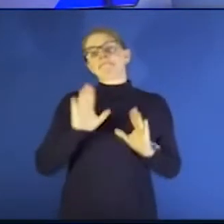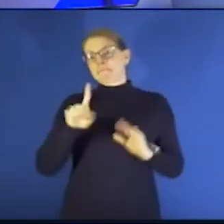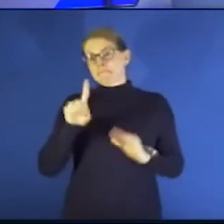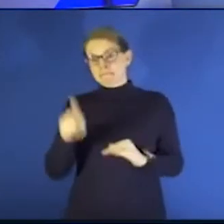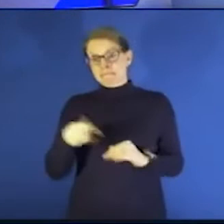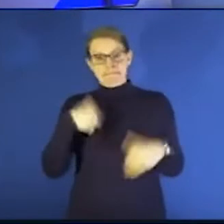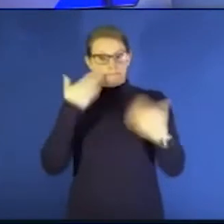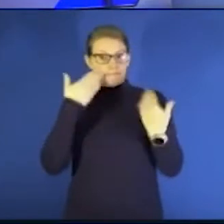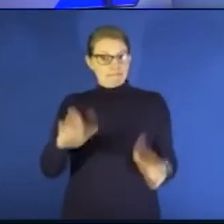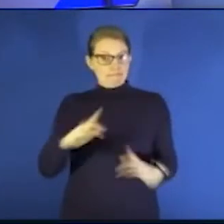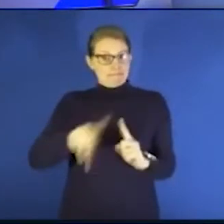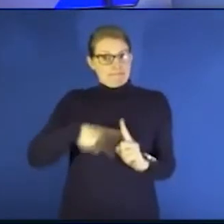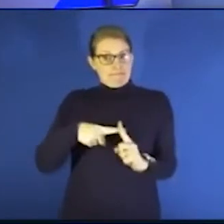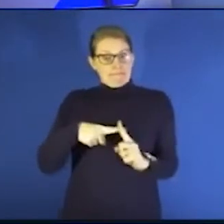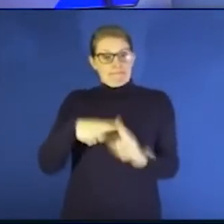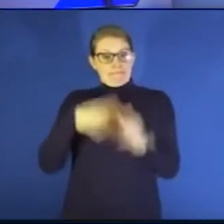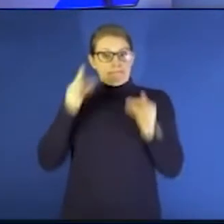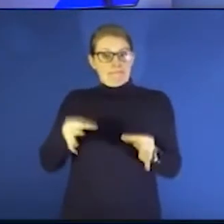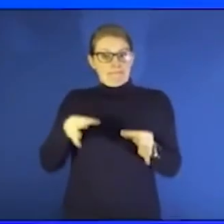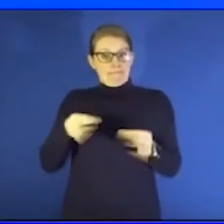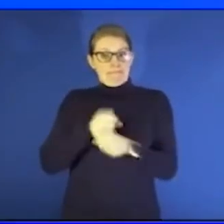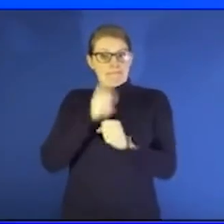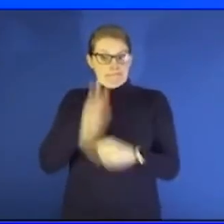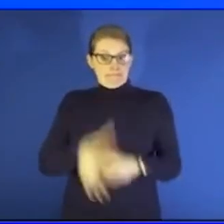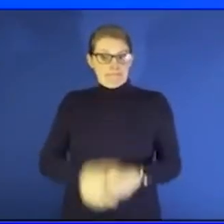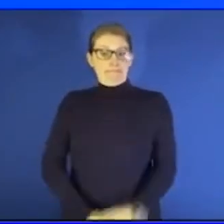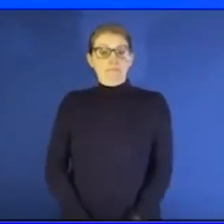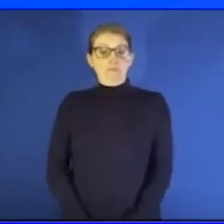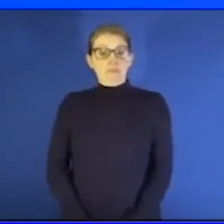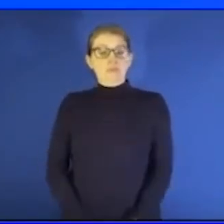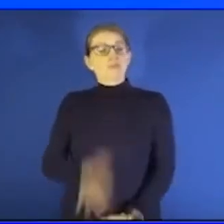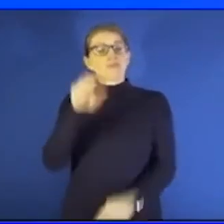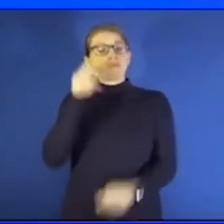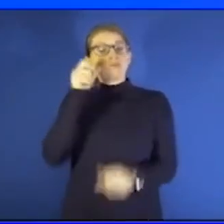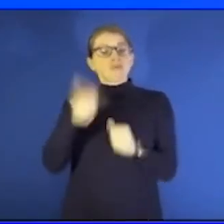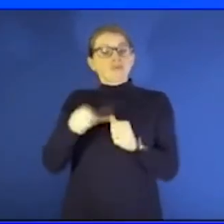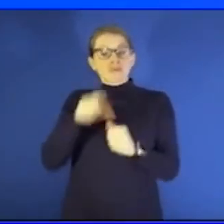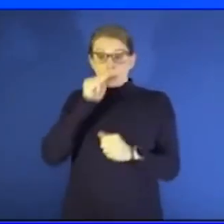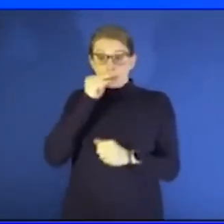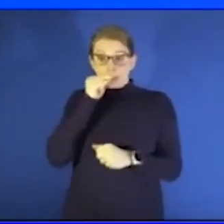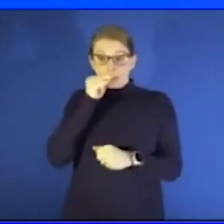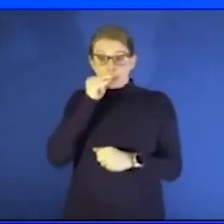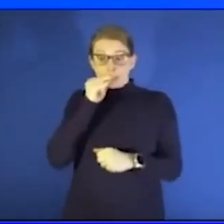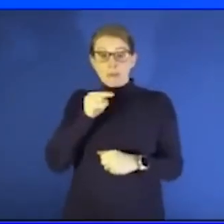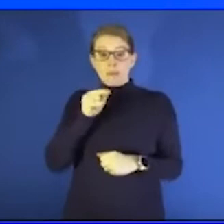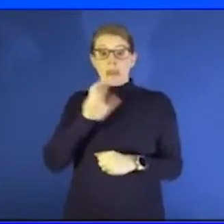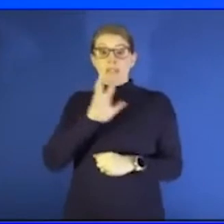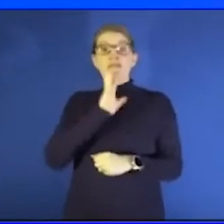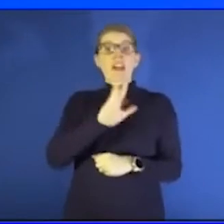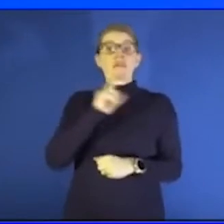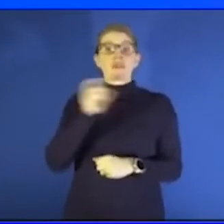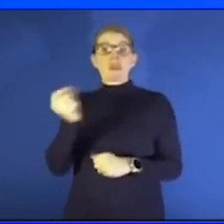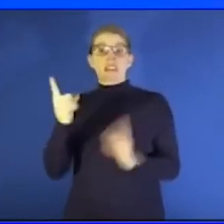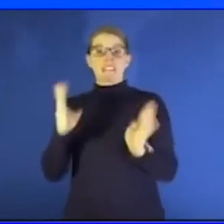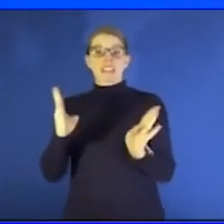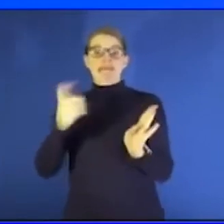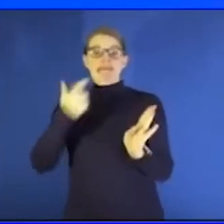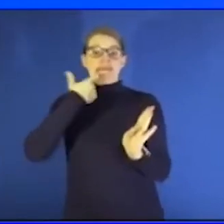that decision will be made. Keep in mind that kids 5 through 11 just got